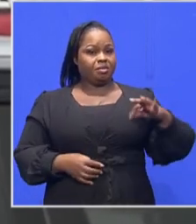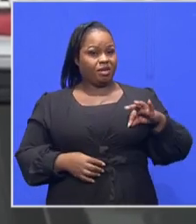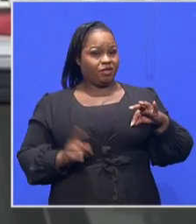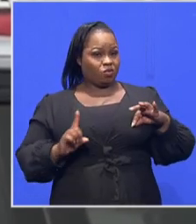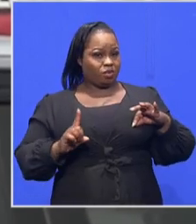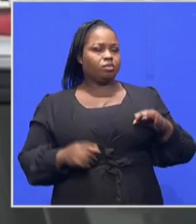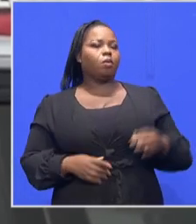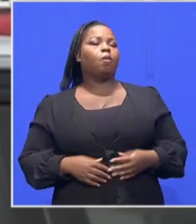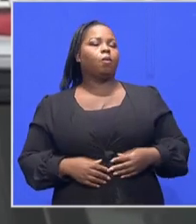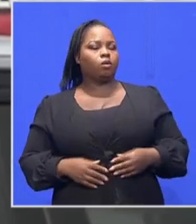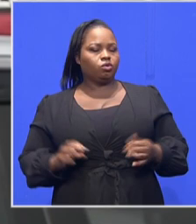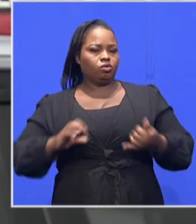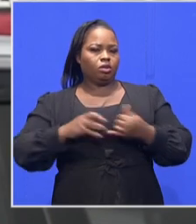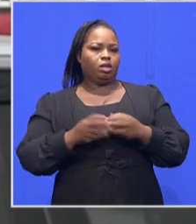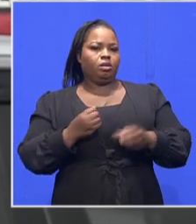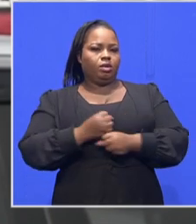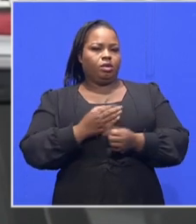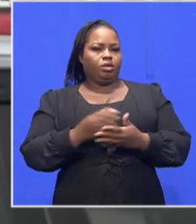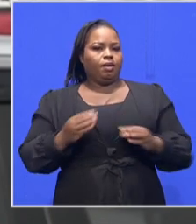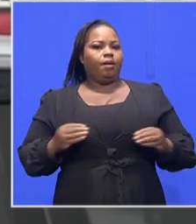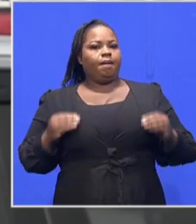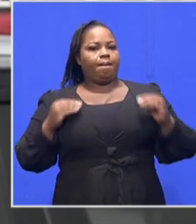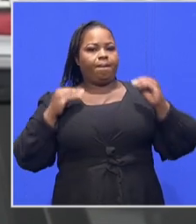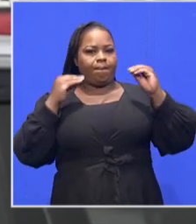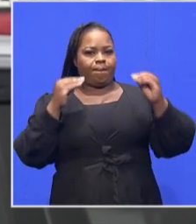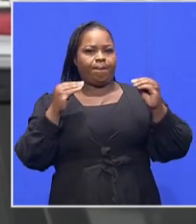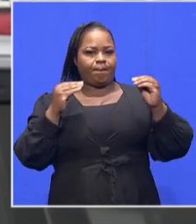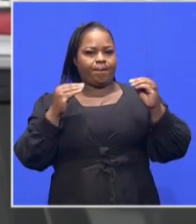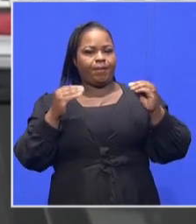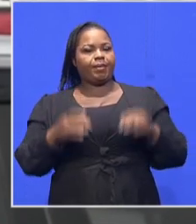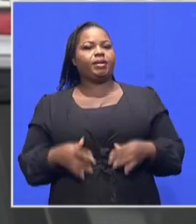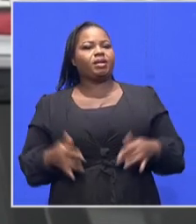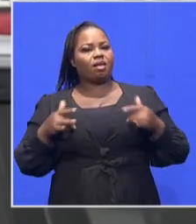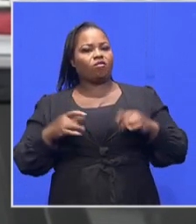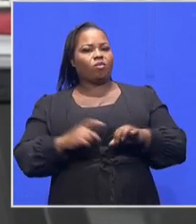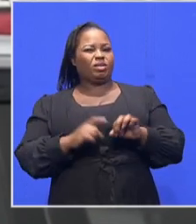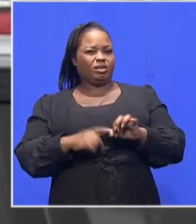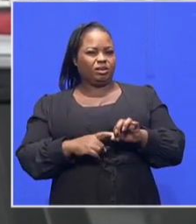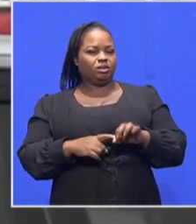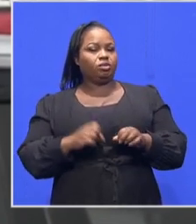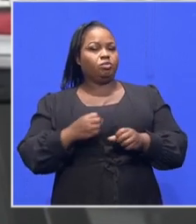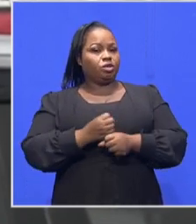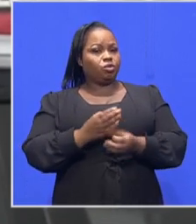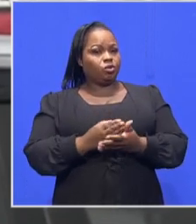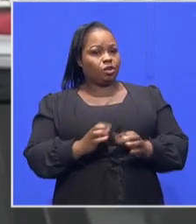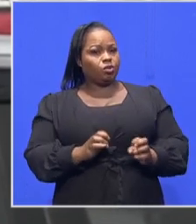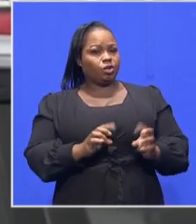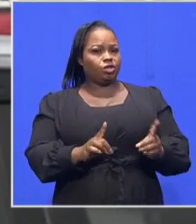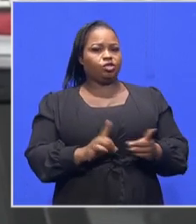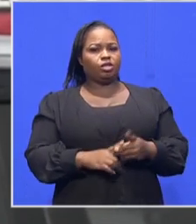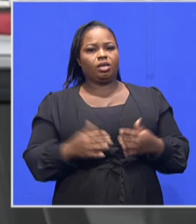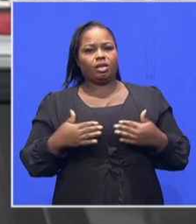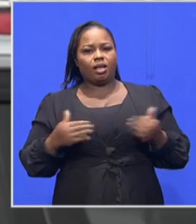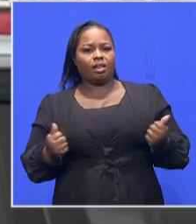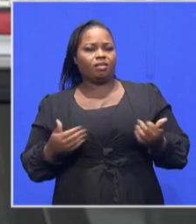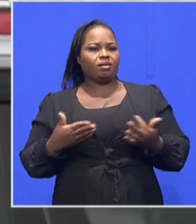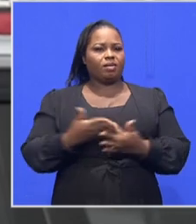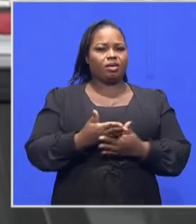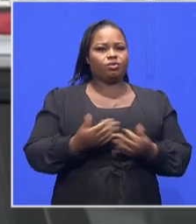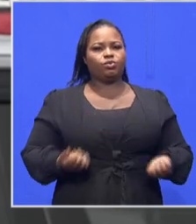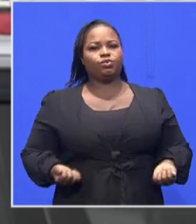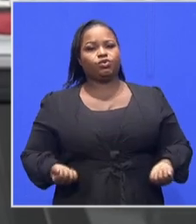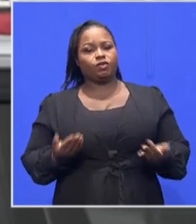really enhancement of the current life quality, and that is to education, to health, access to services, but